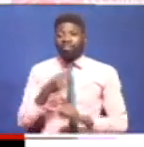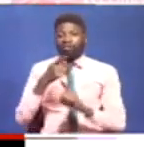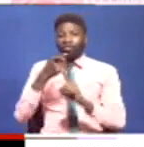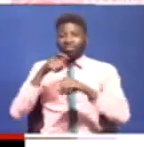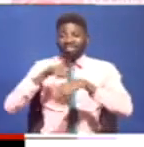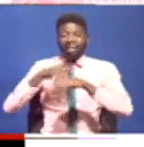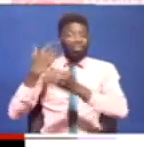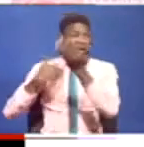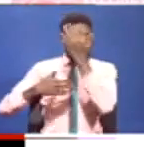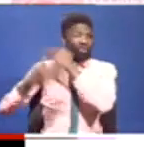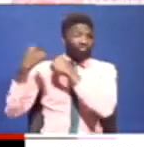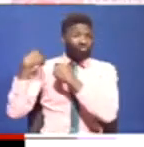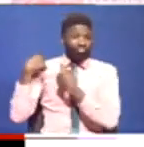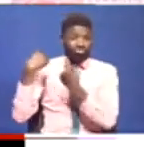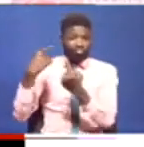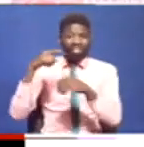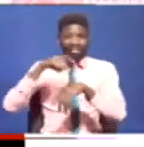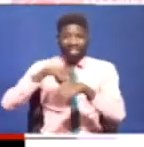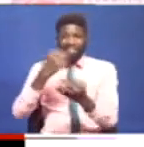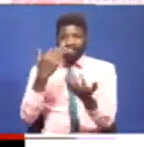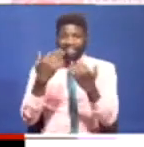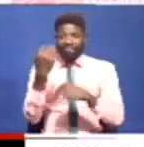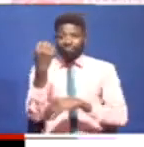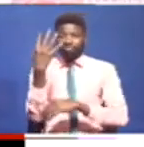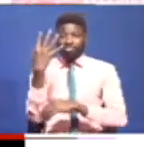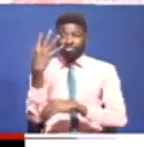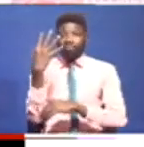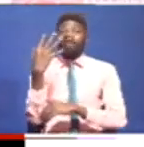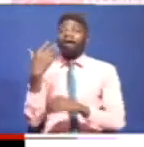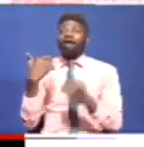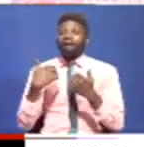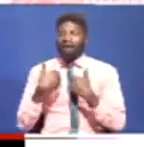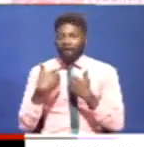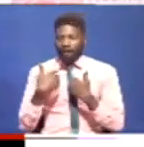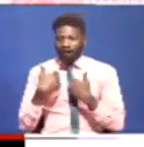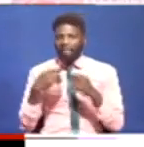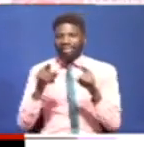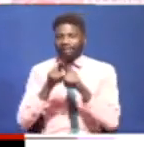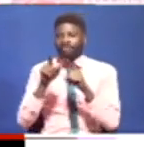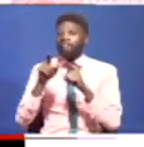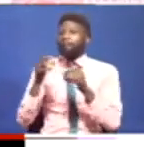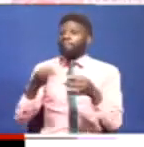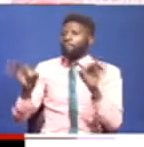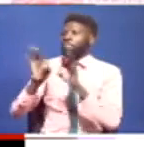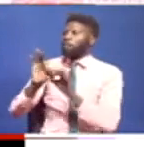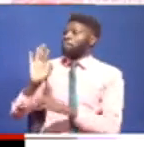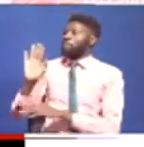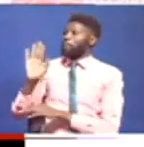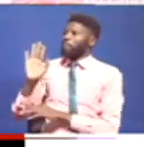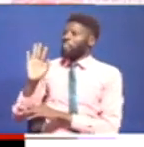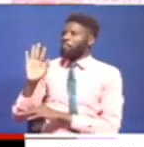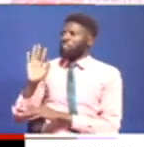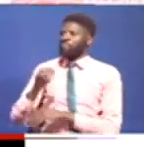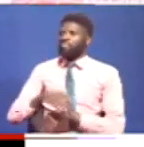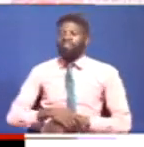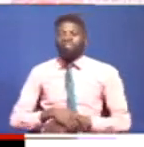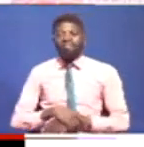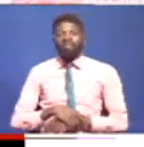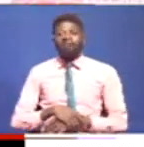lighting of the torch has always had significance. Most